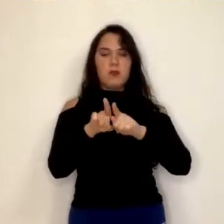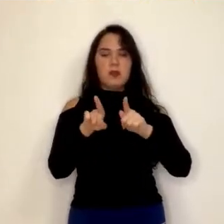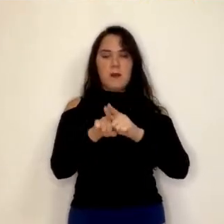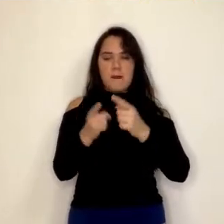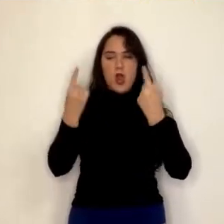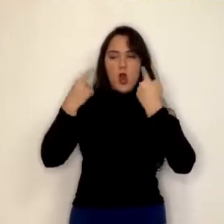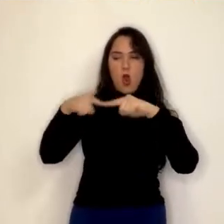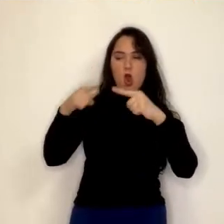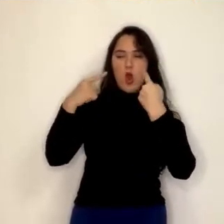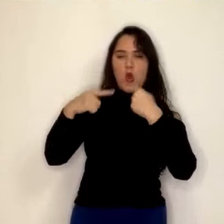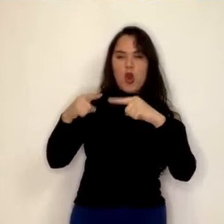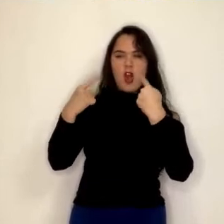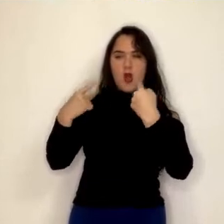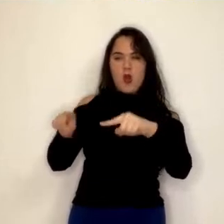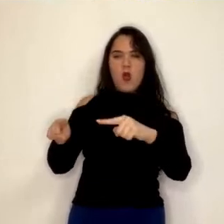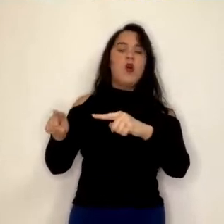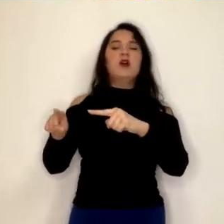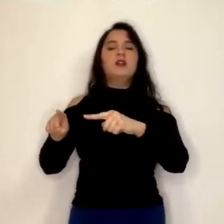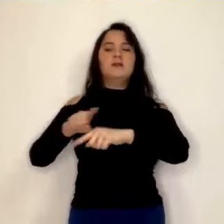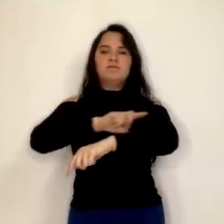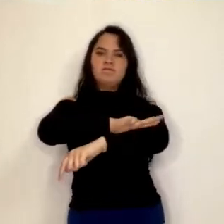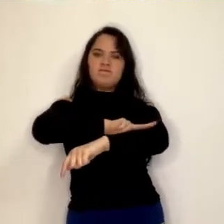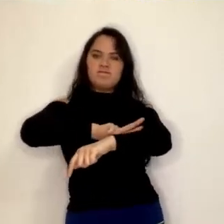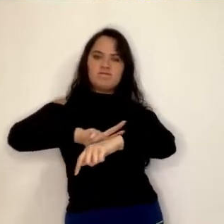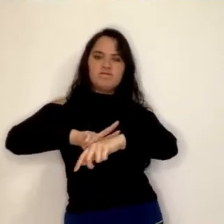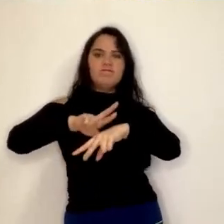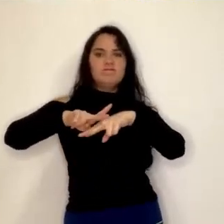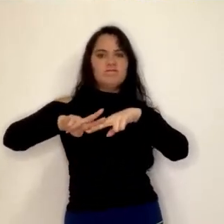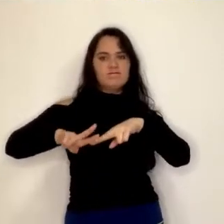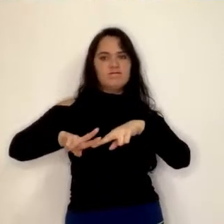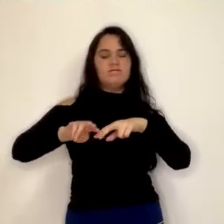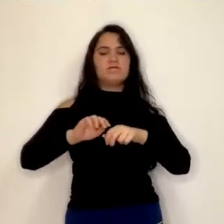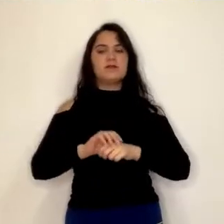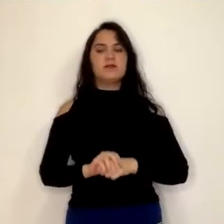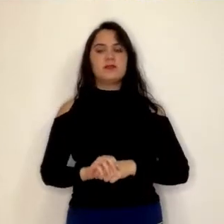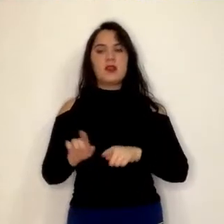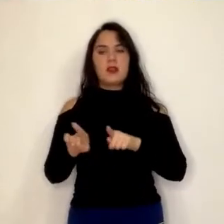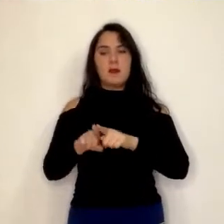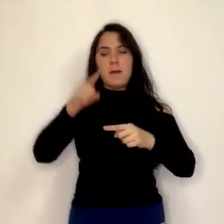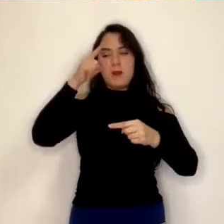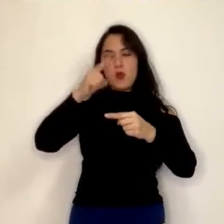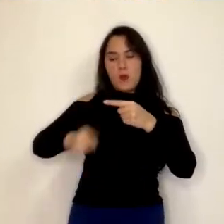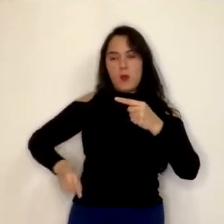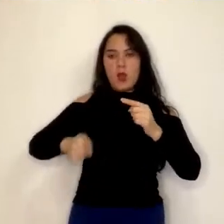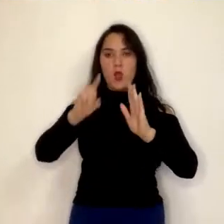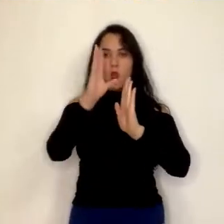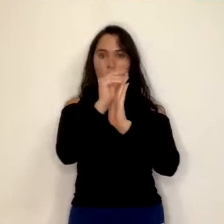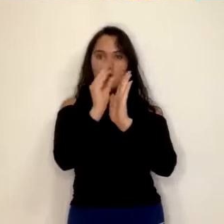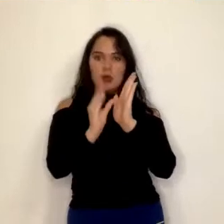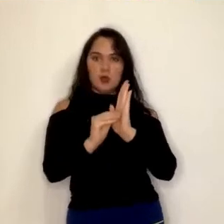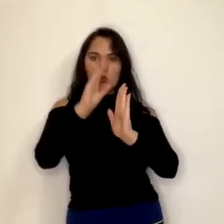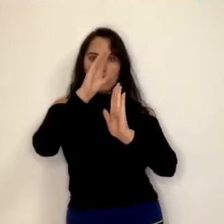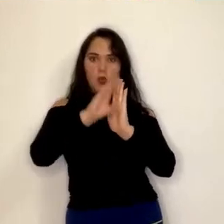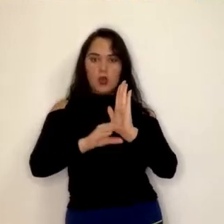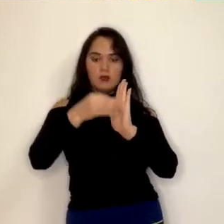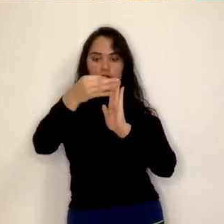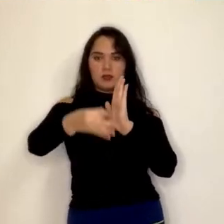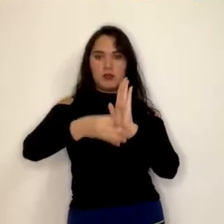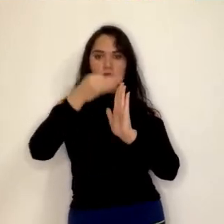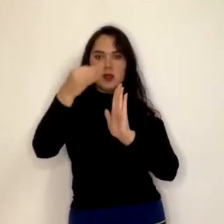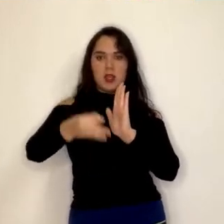attacks towards affirmative action, racial affirmative action policies, and